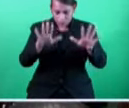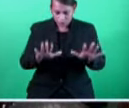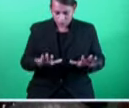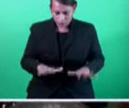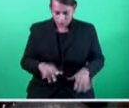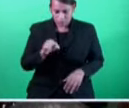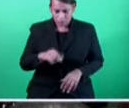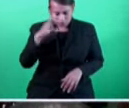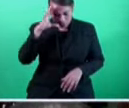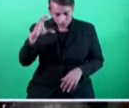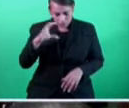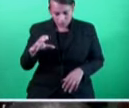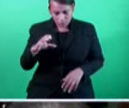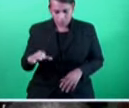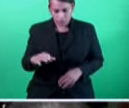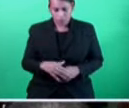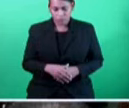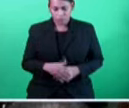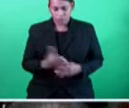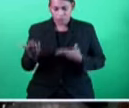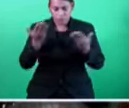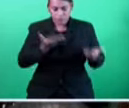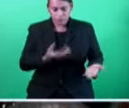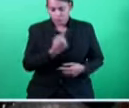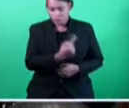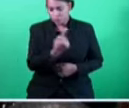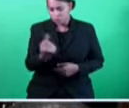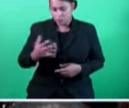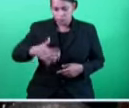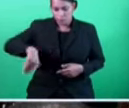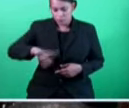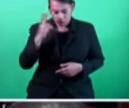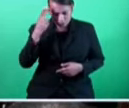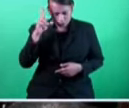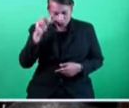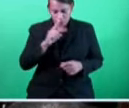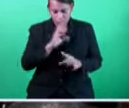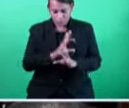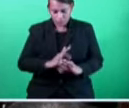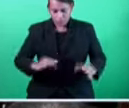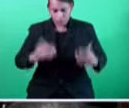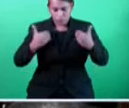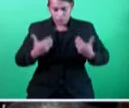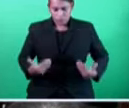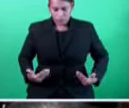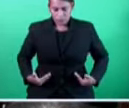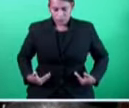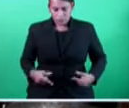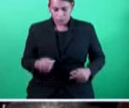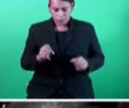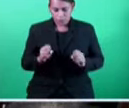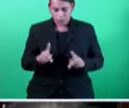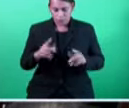nation and grant every Fijian peace, prosperity, and equal